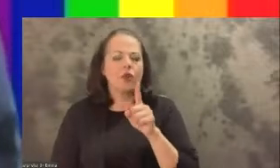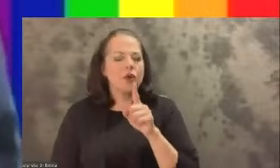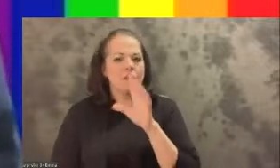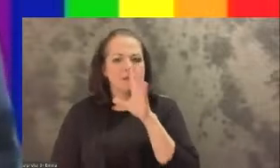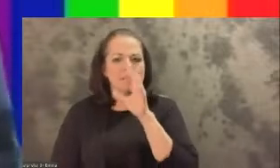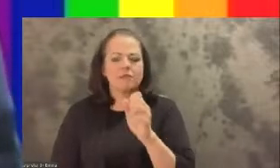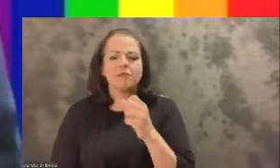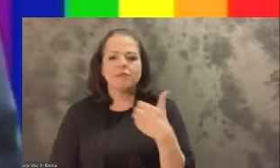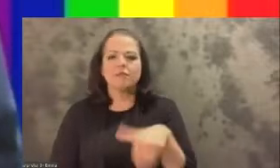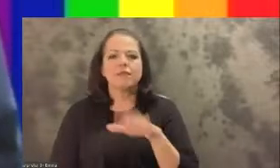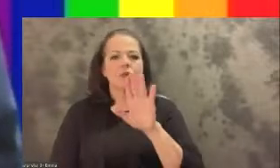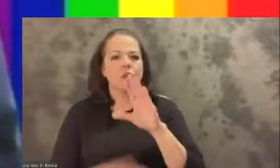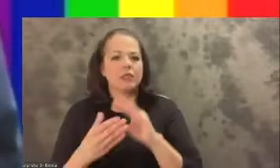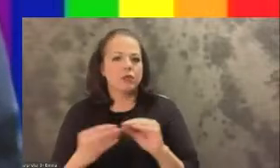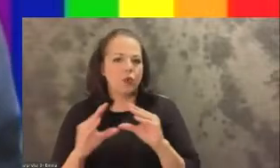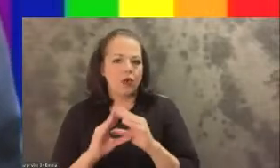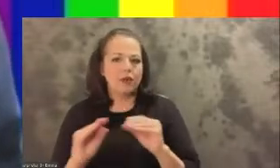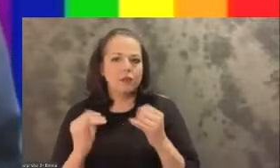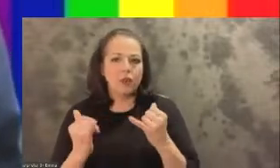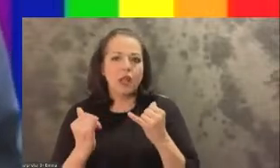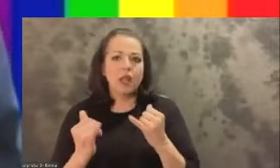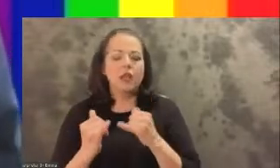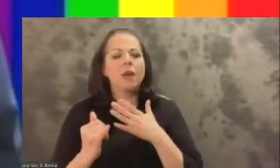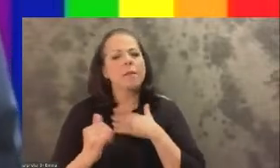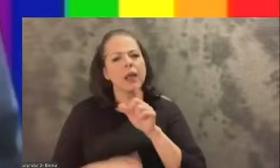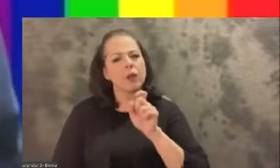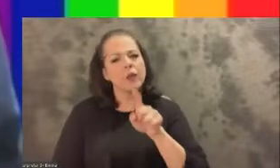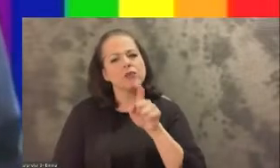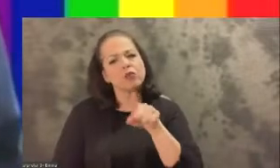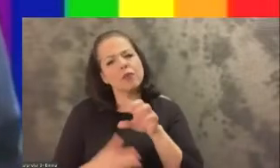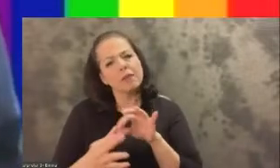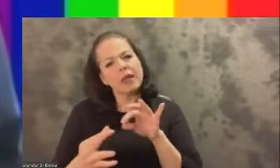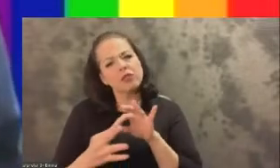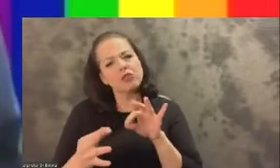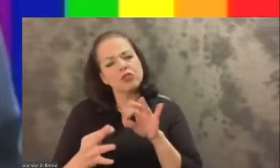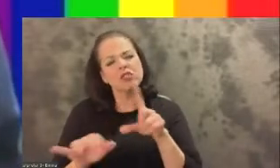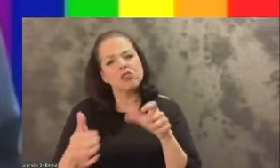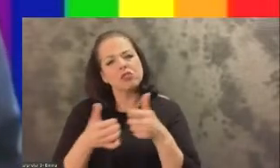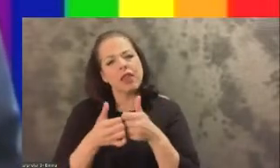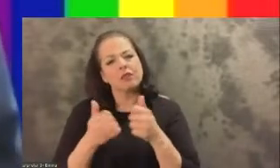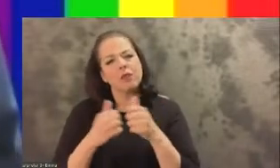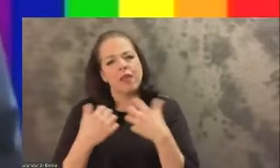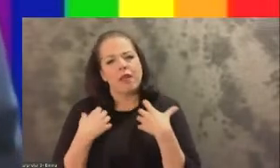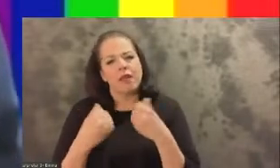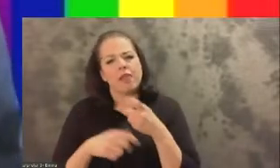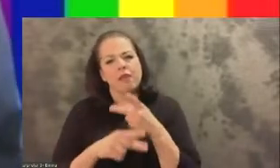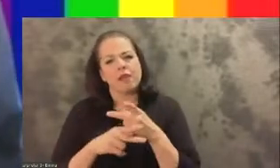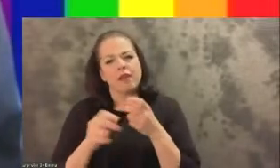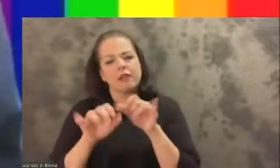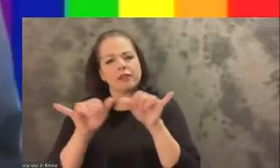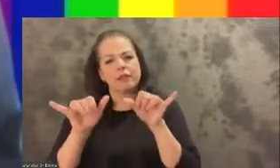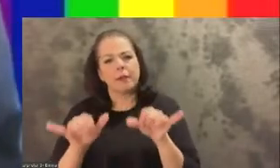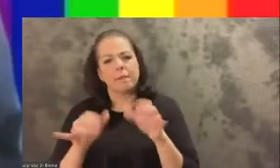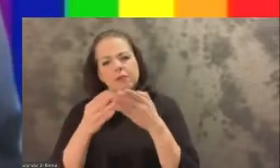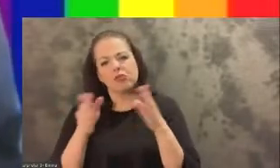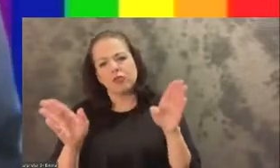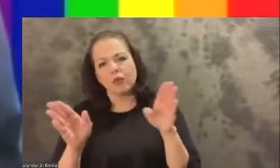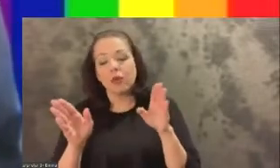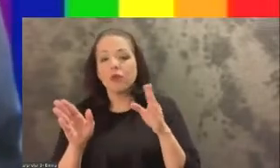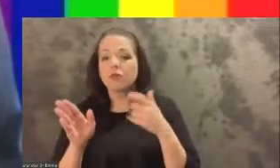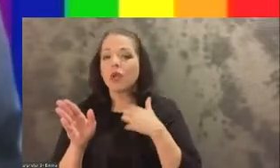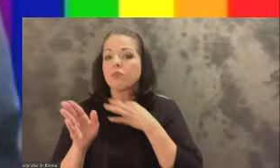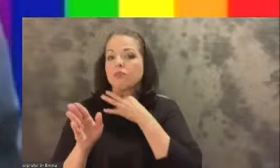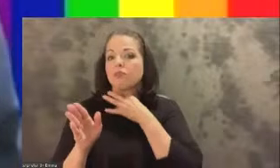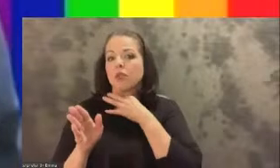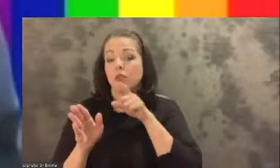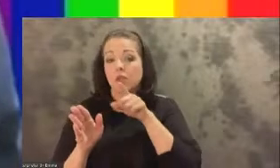sharing of your story today. My question, you mentioned kind of the challenges with the healthcare system, and I just wanted to see if you